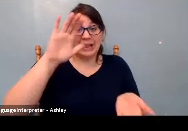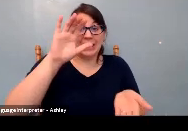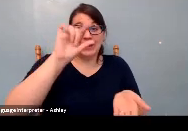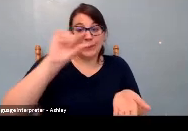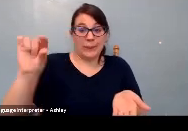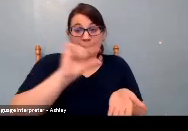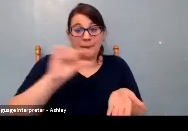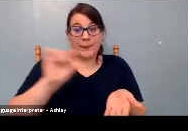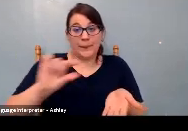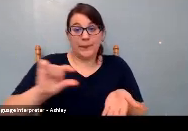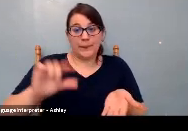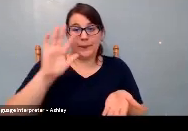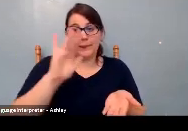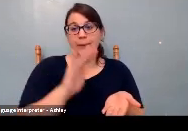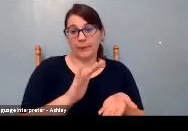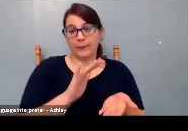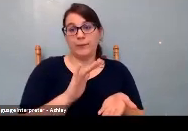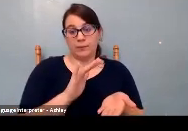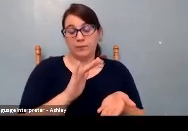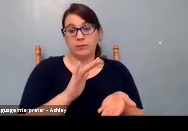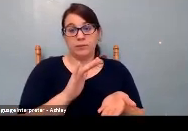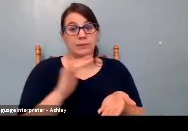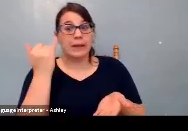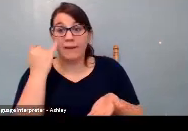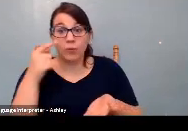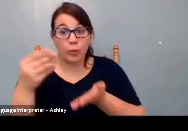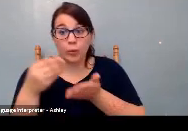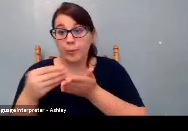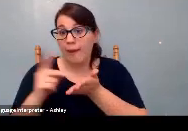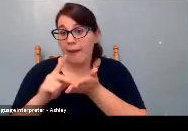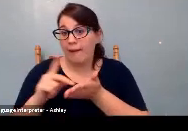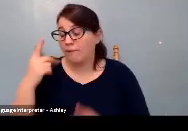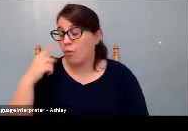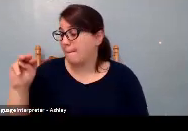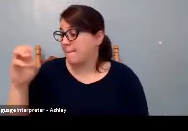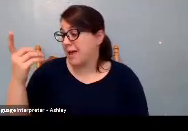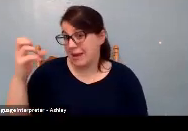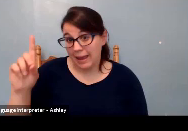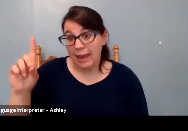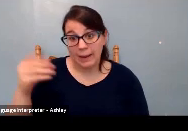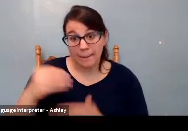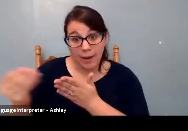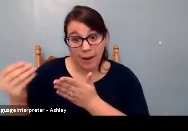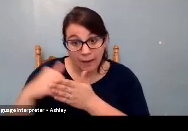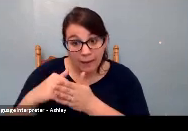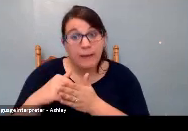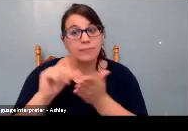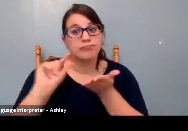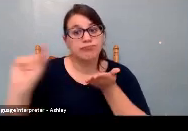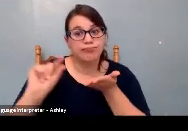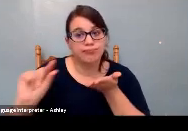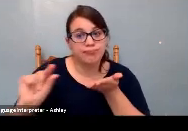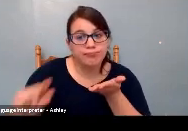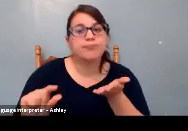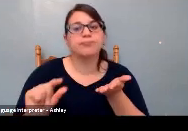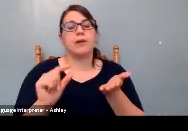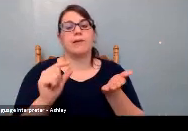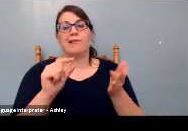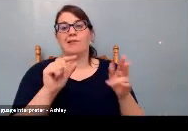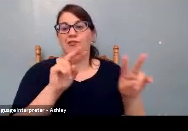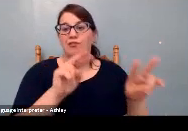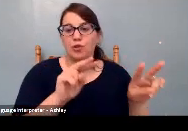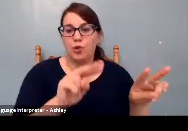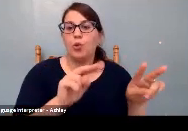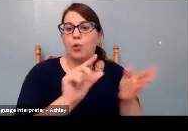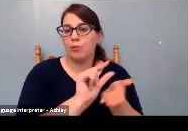the Medicaid buy-in premiums that you paid, and then you can pay for funeral and burial expenses. And after that is all